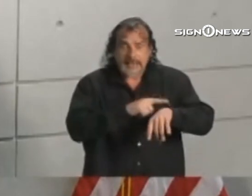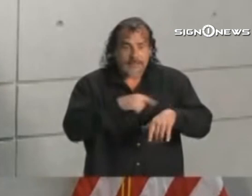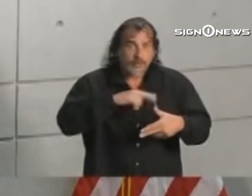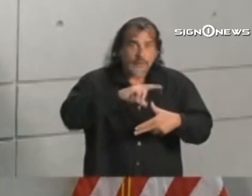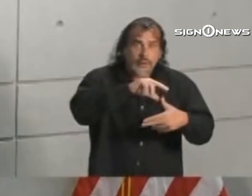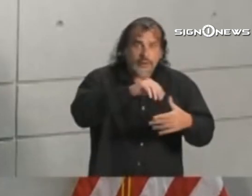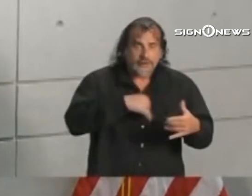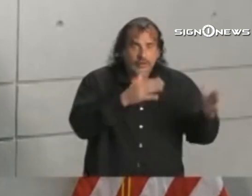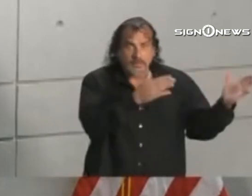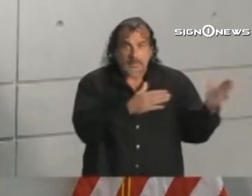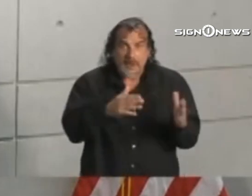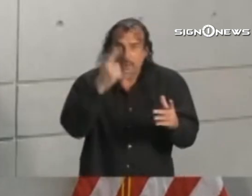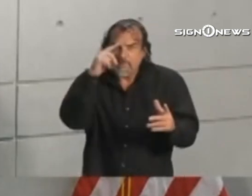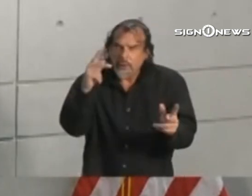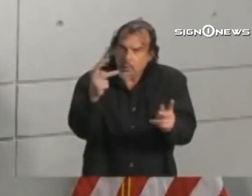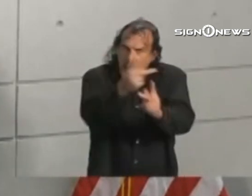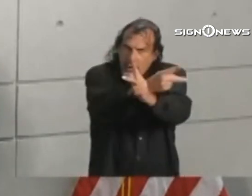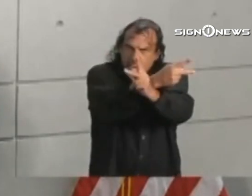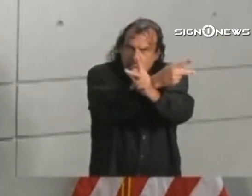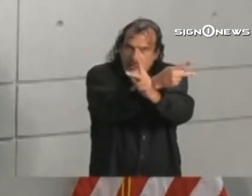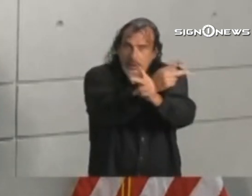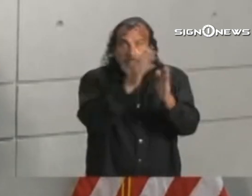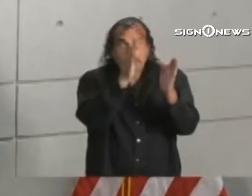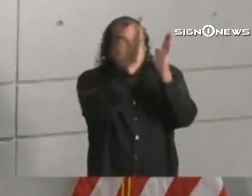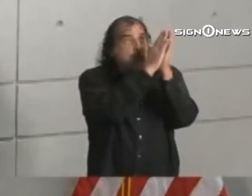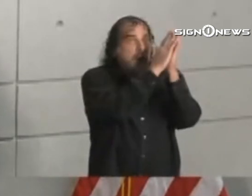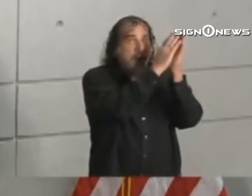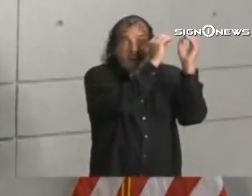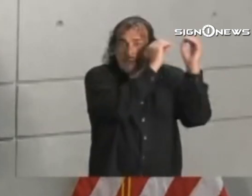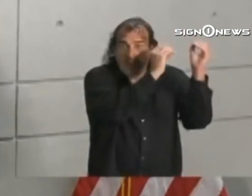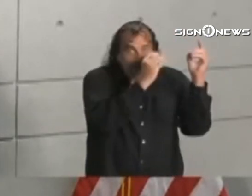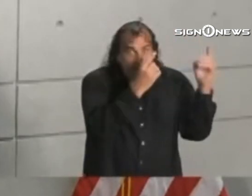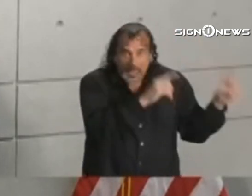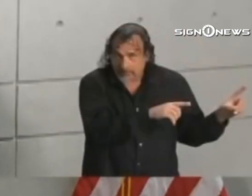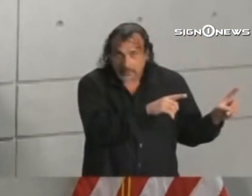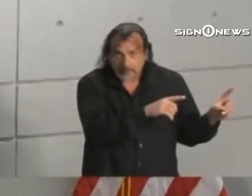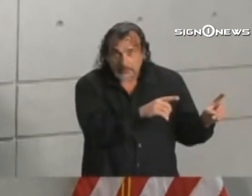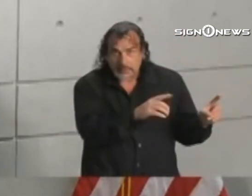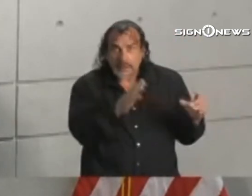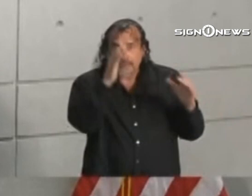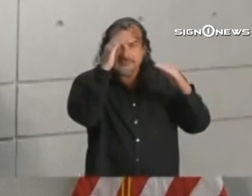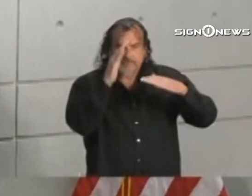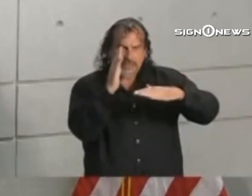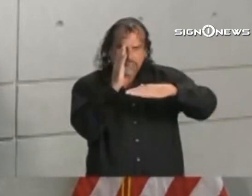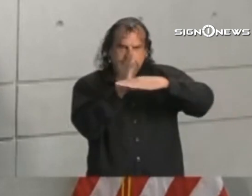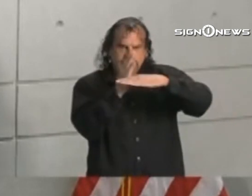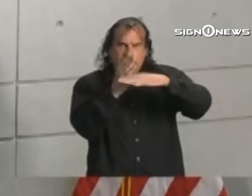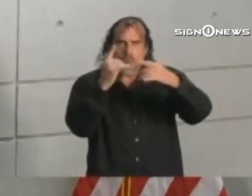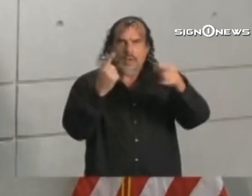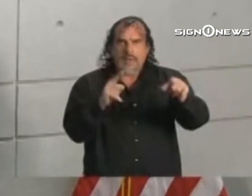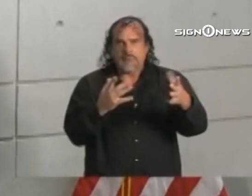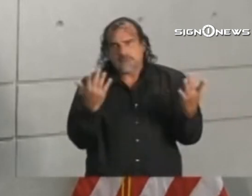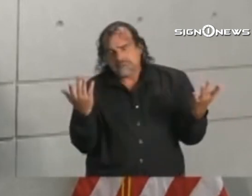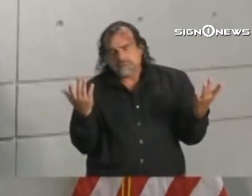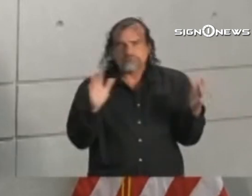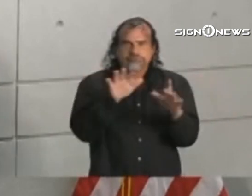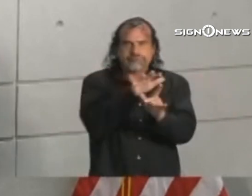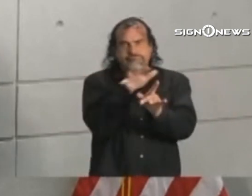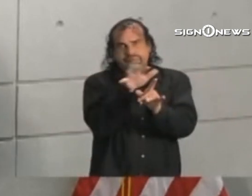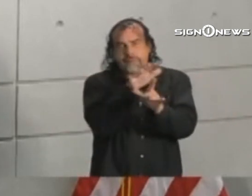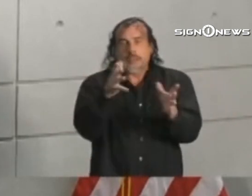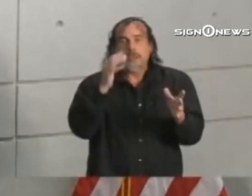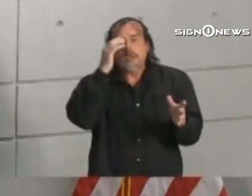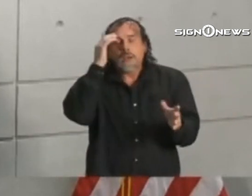for the worst case scenario, to pray for the best case scenario, and expect somewhere in between. And our emergency